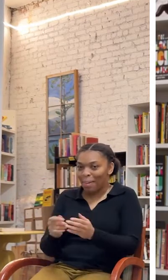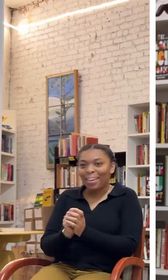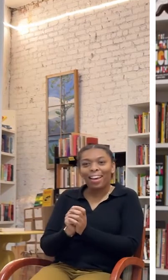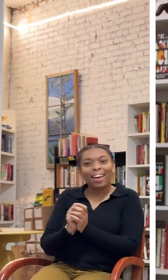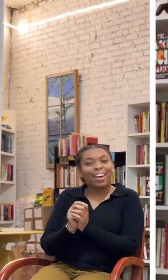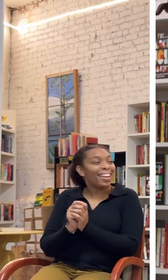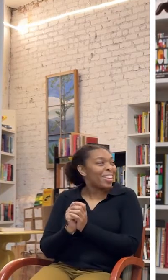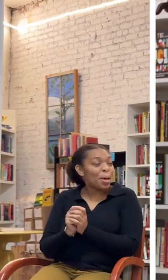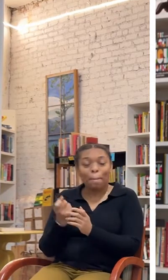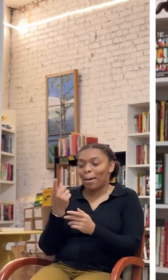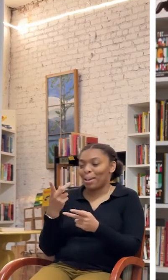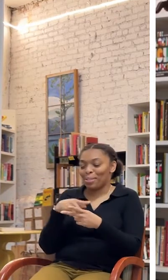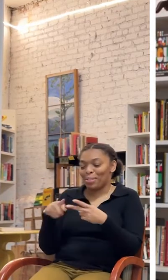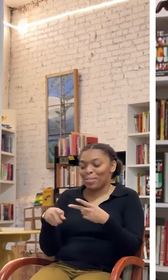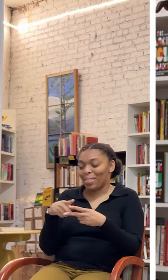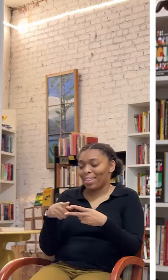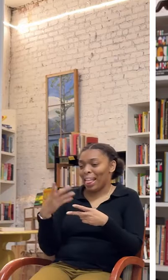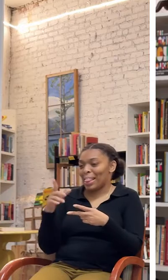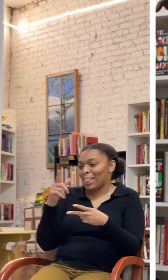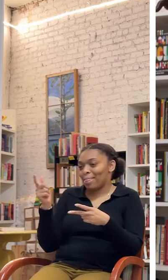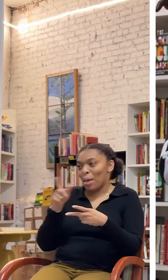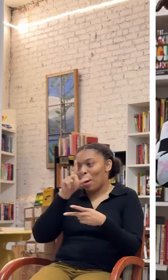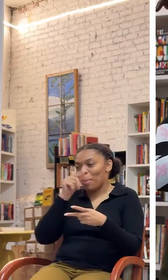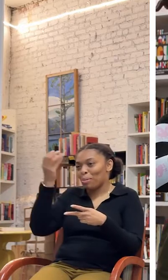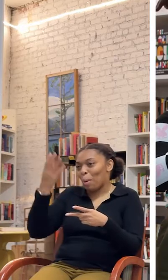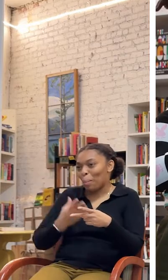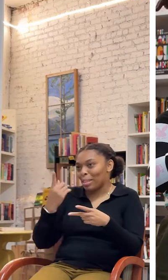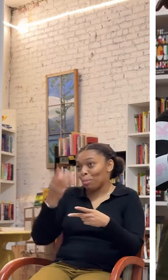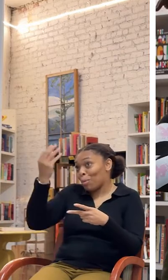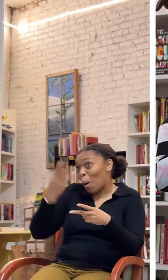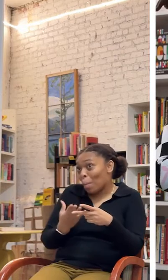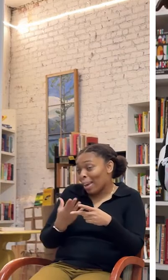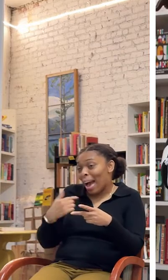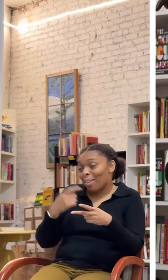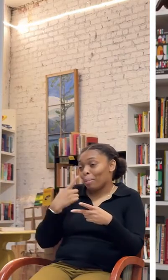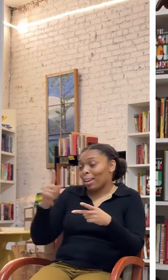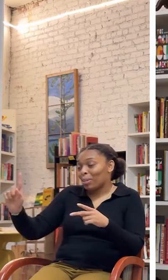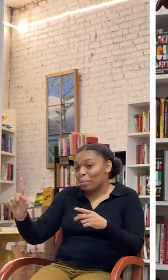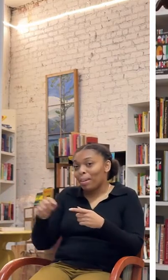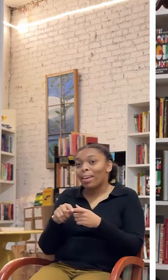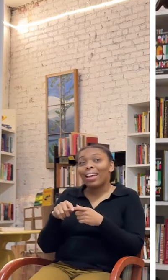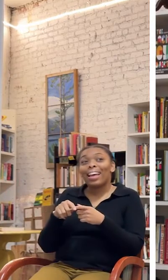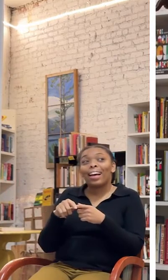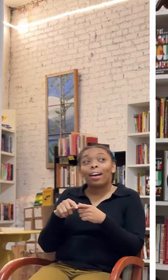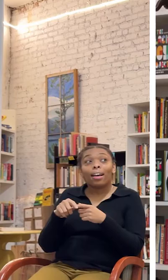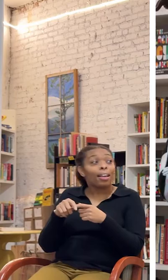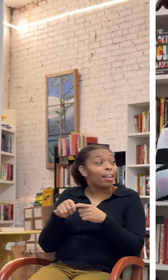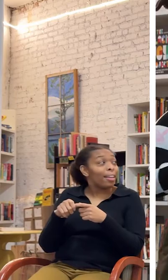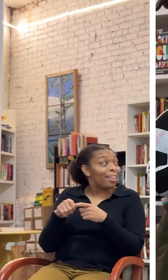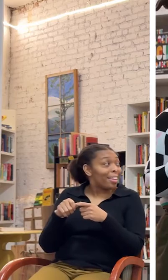But I have two things to say. A little birdie told me that I have to say this announcement. But before I say that,